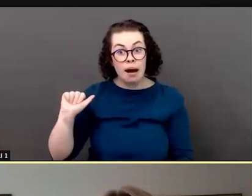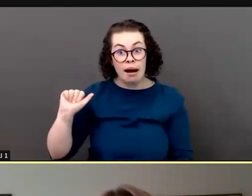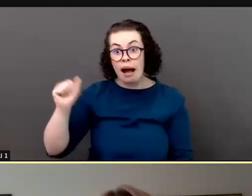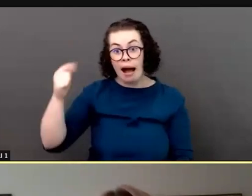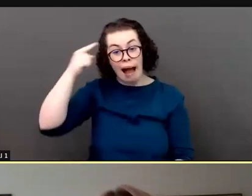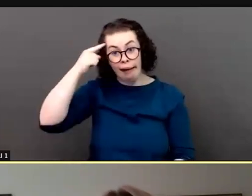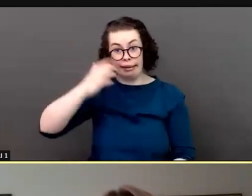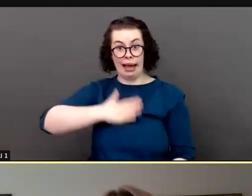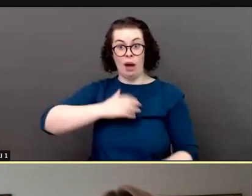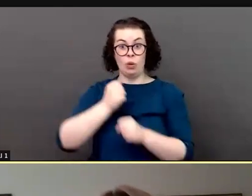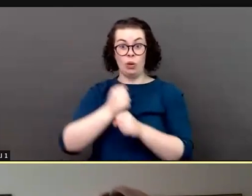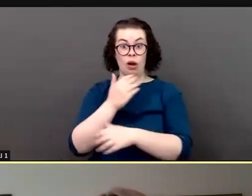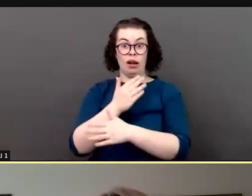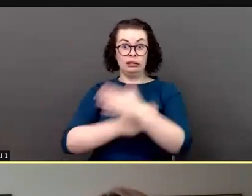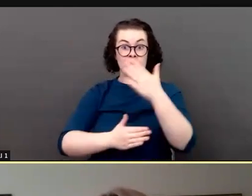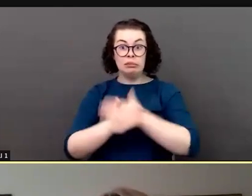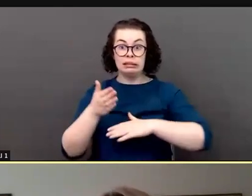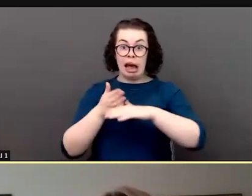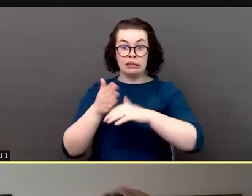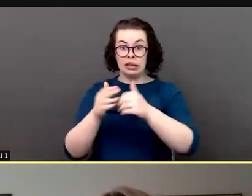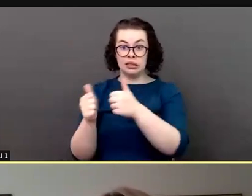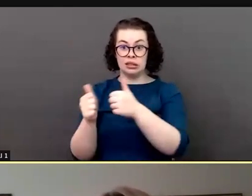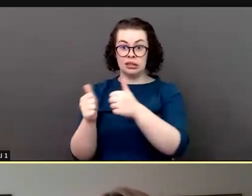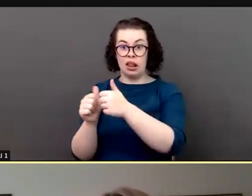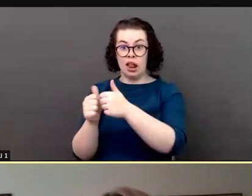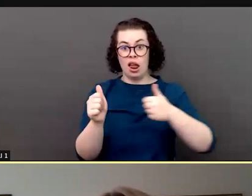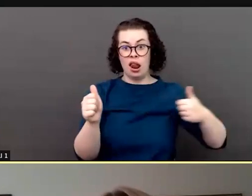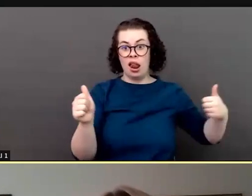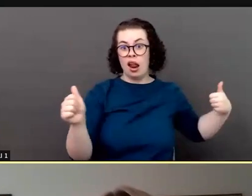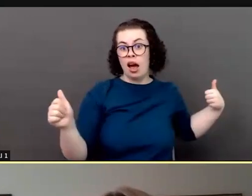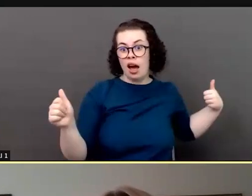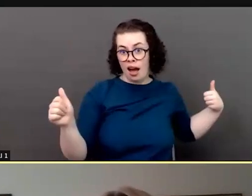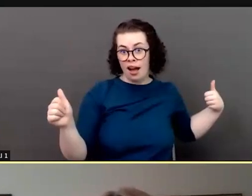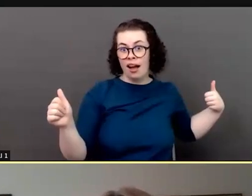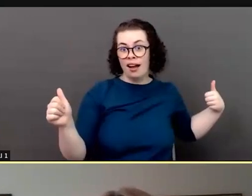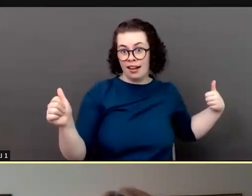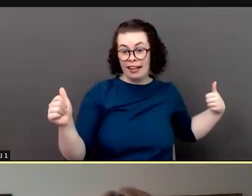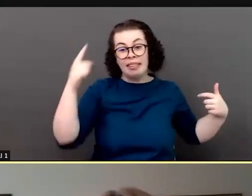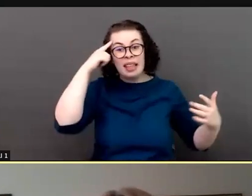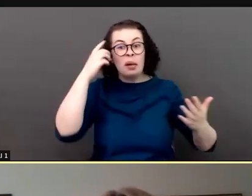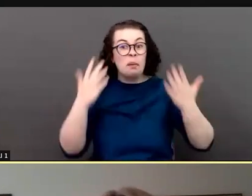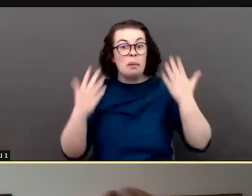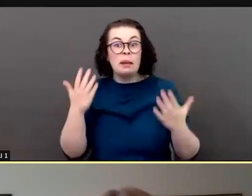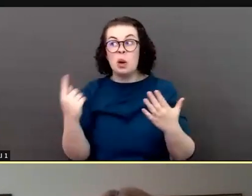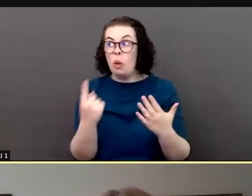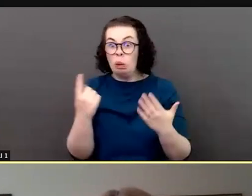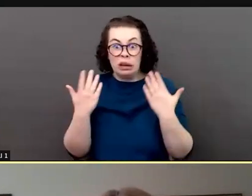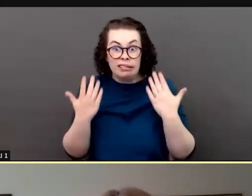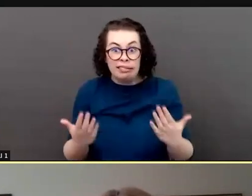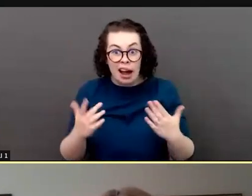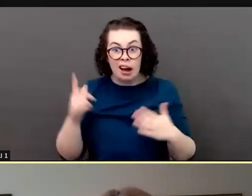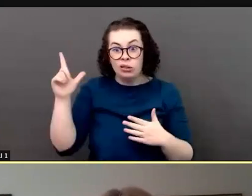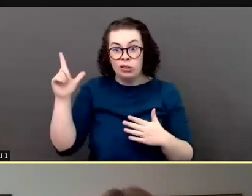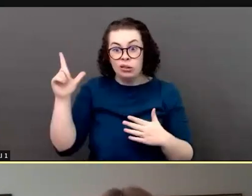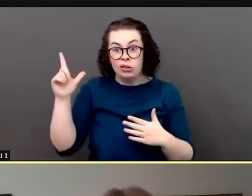and somewhere like in 2008, when we started thinking and started reflecting on